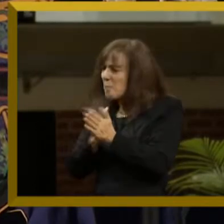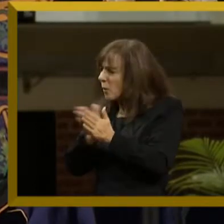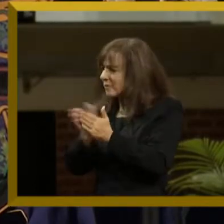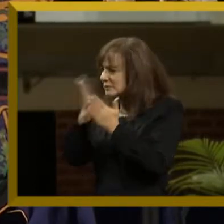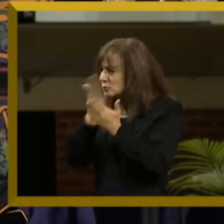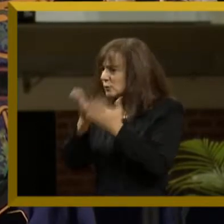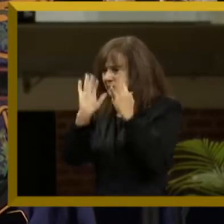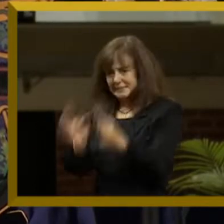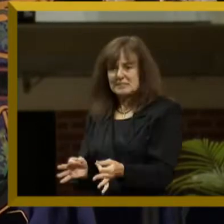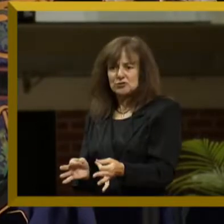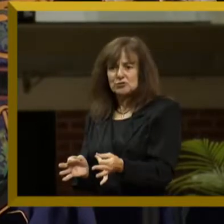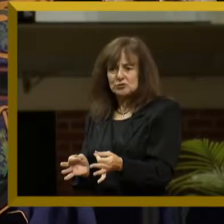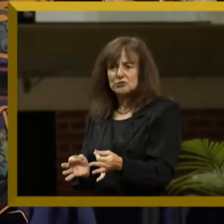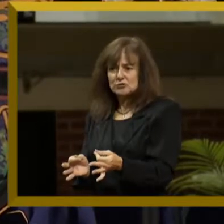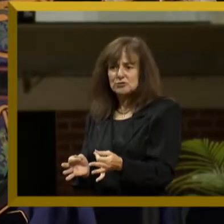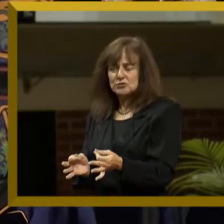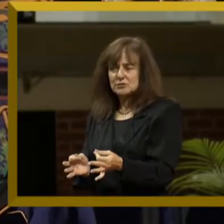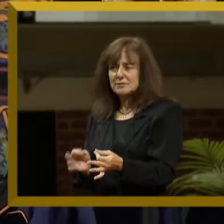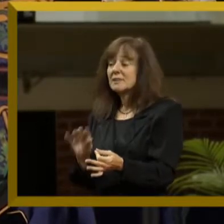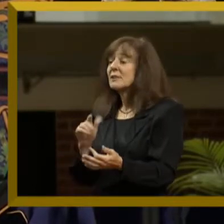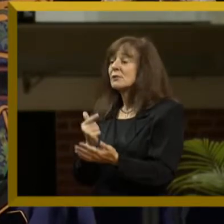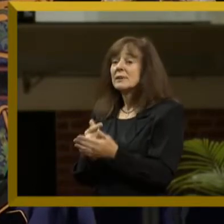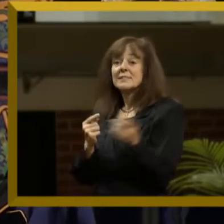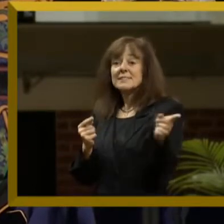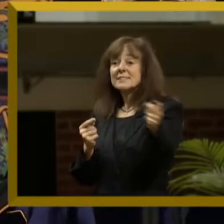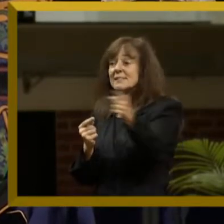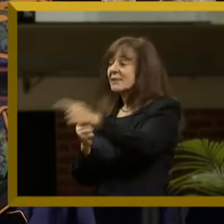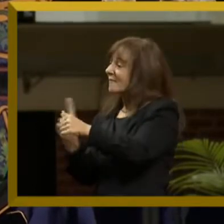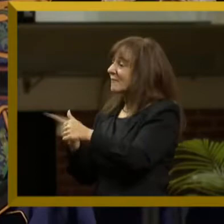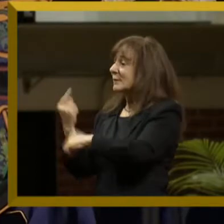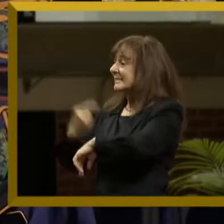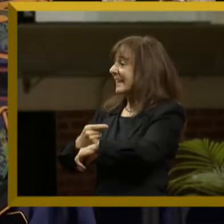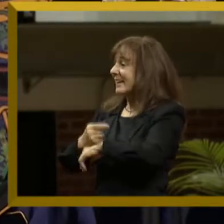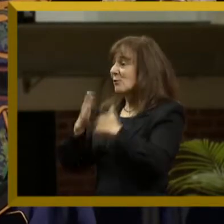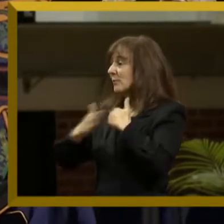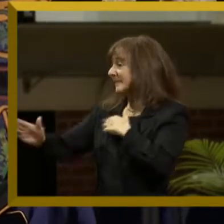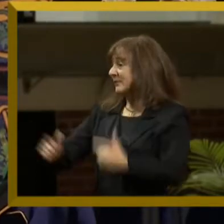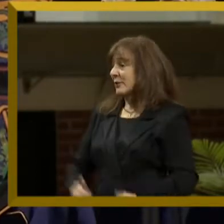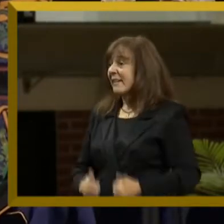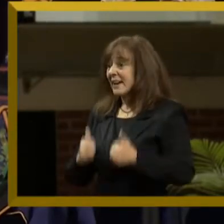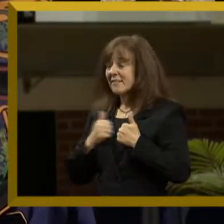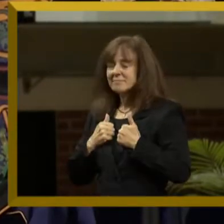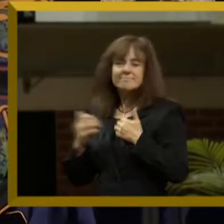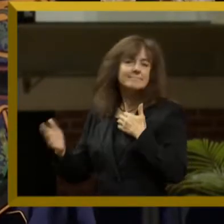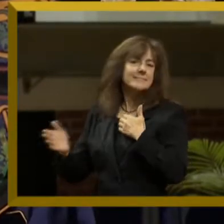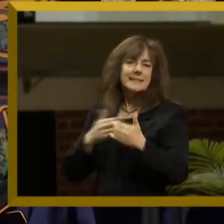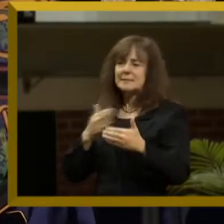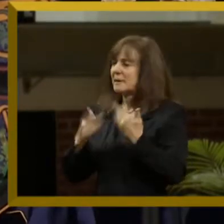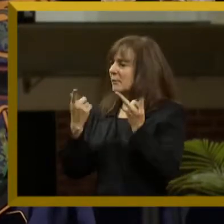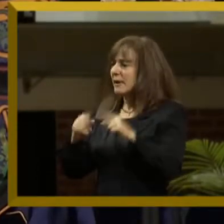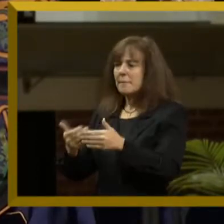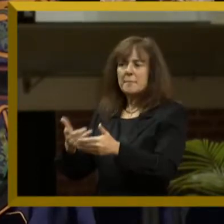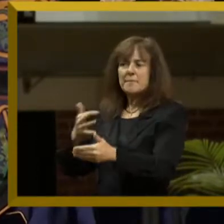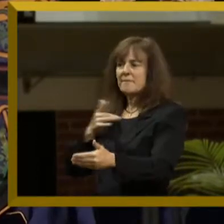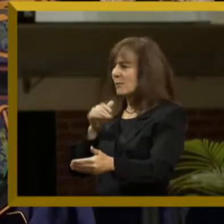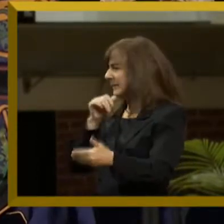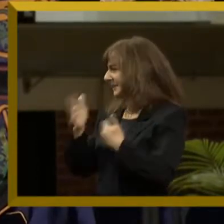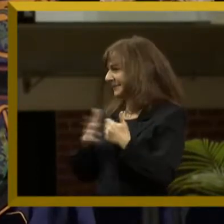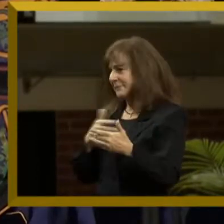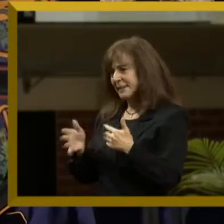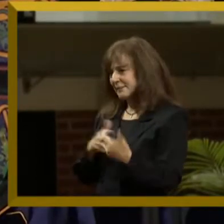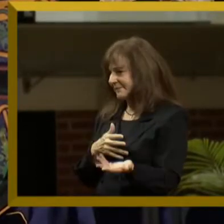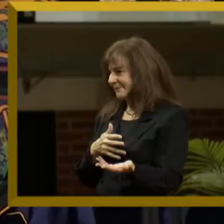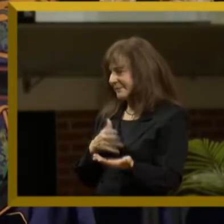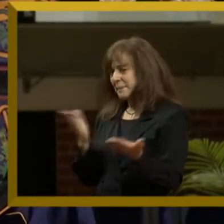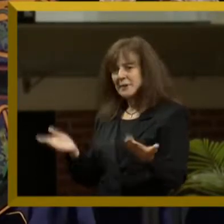decision-making. Graduates, this is the first day of the rest of your life. It doesn't matter what happened before. And I'm